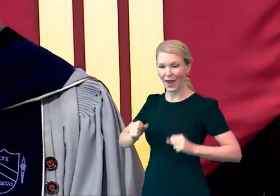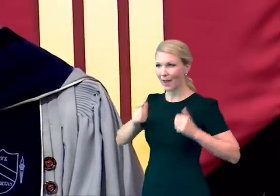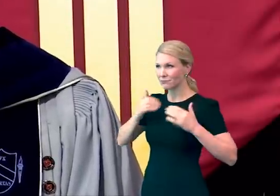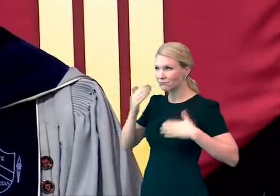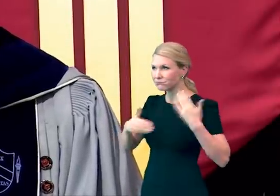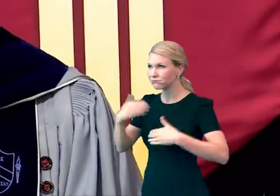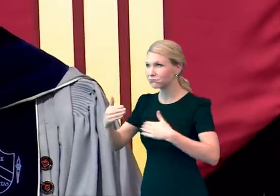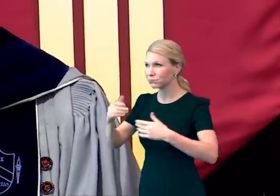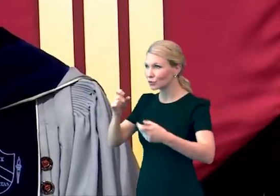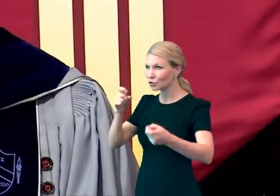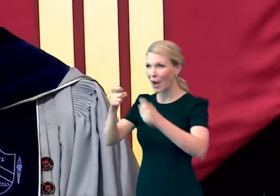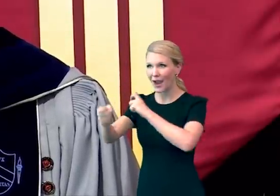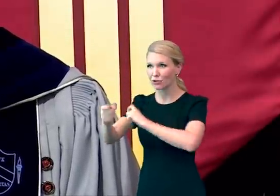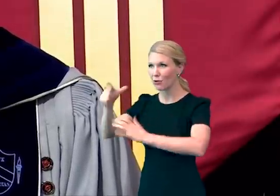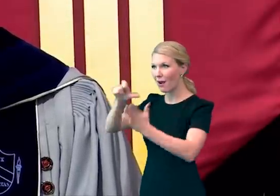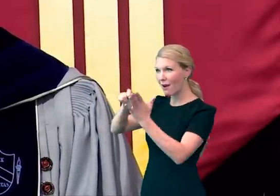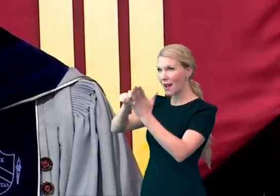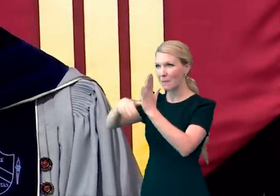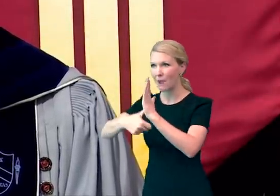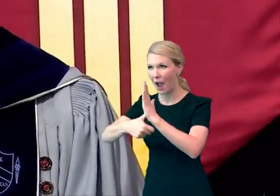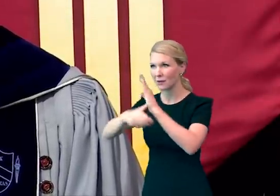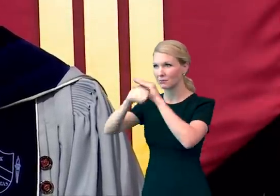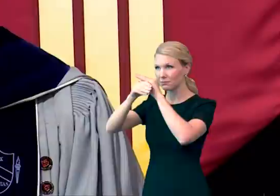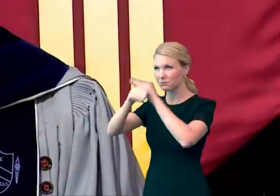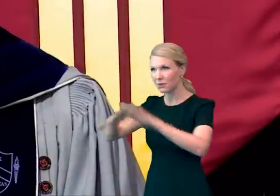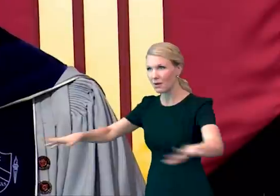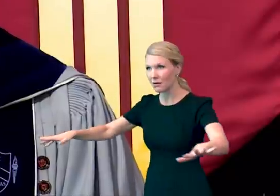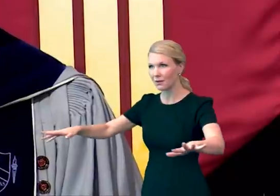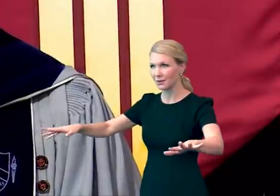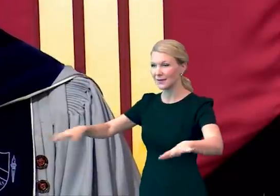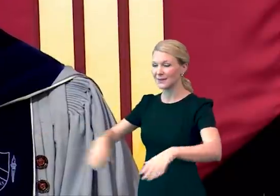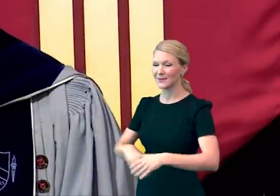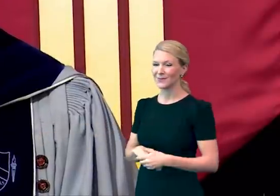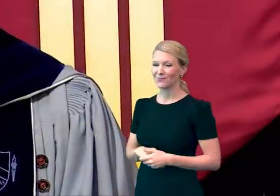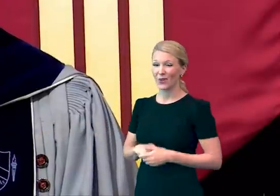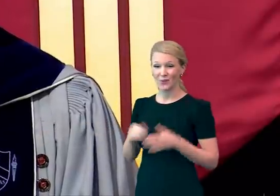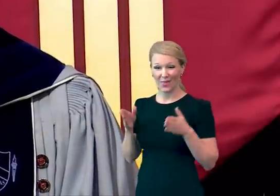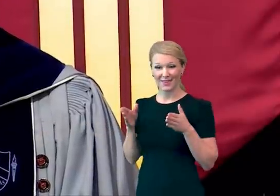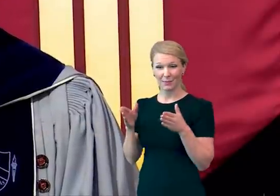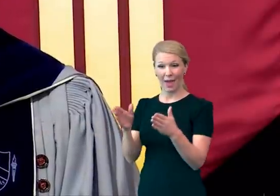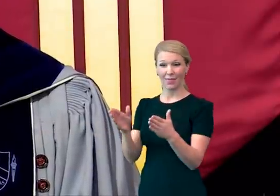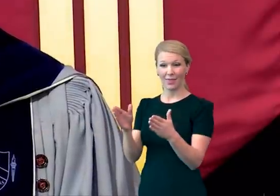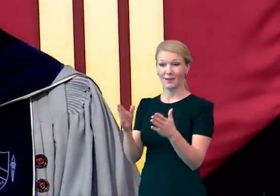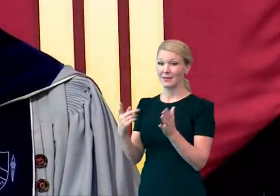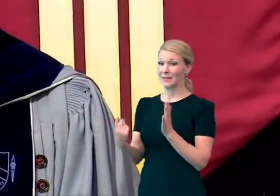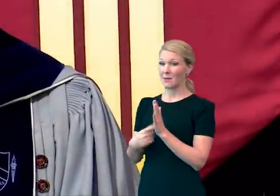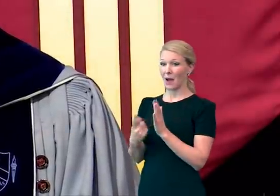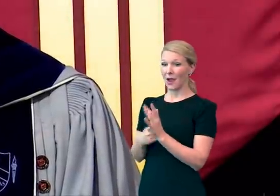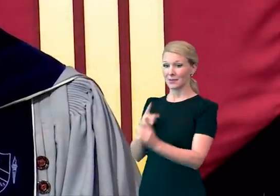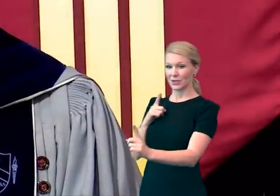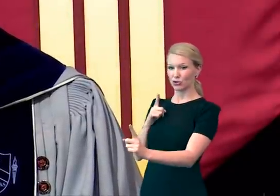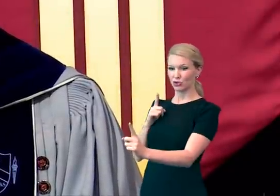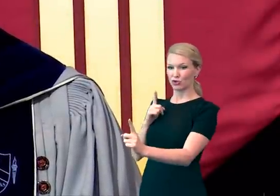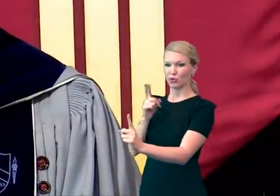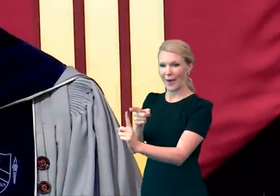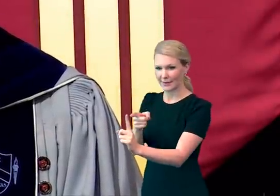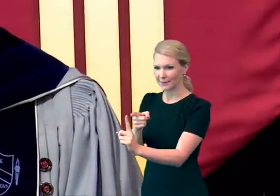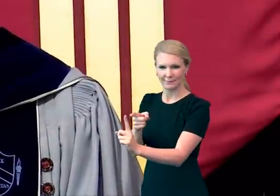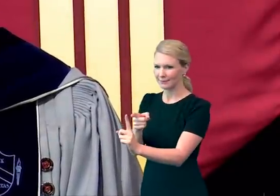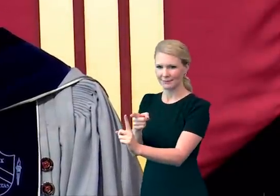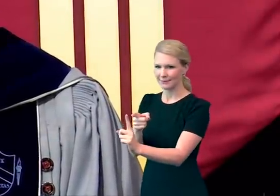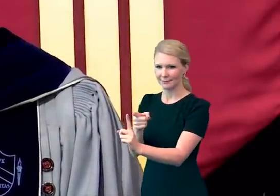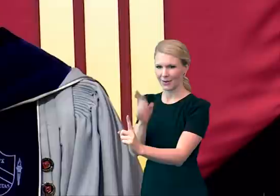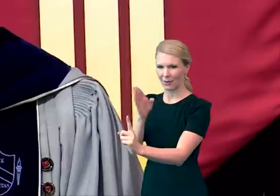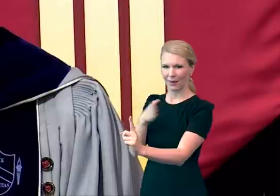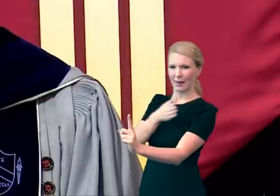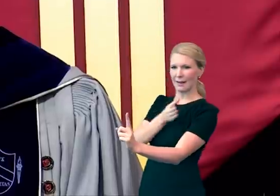breadth and depth of learning to make a real difference and to do things that deeply and truly matter. The